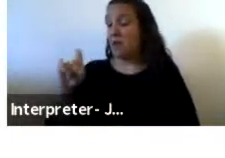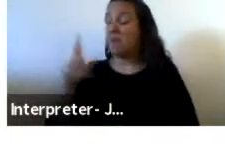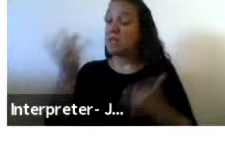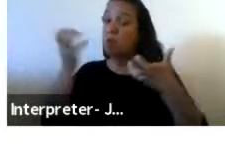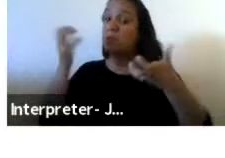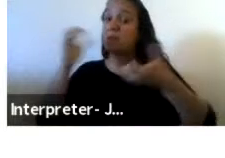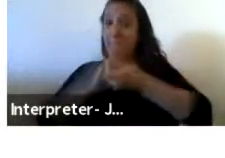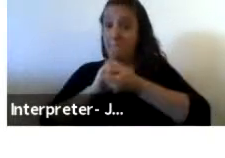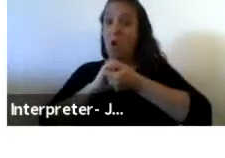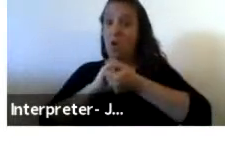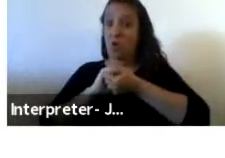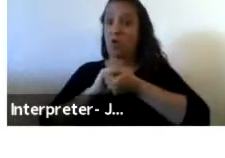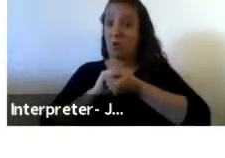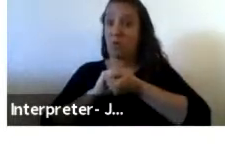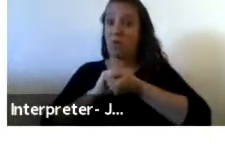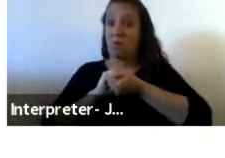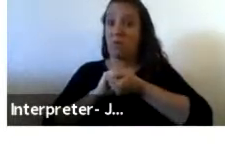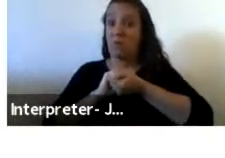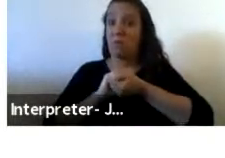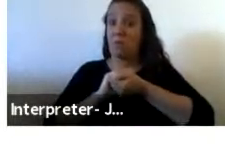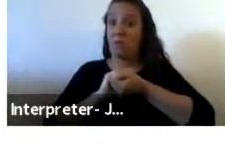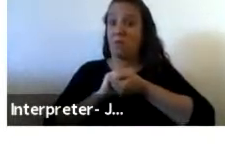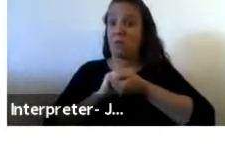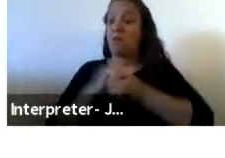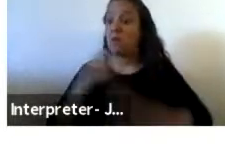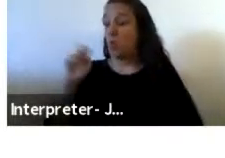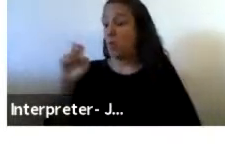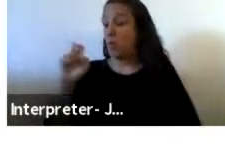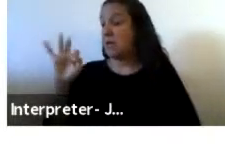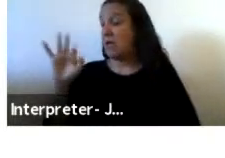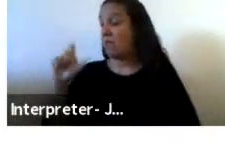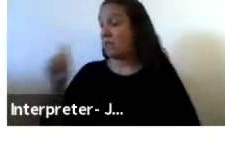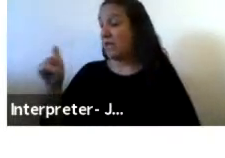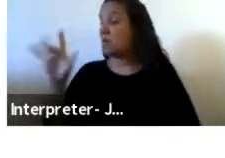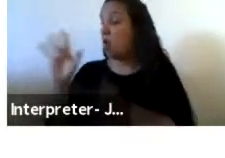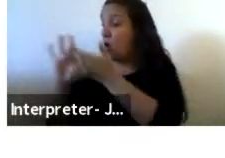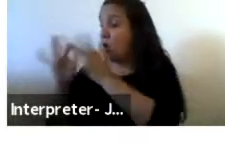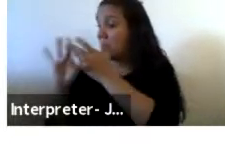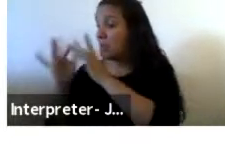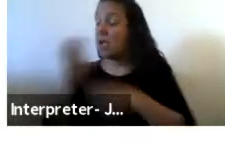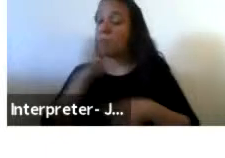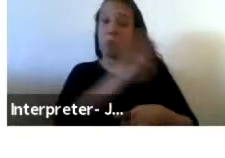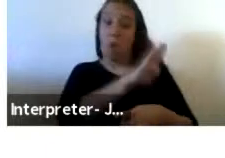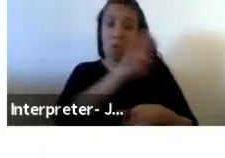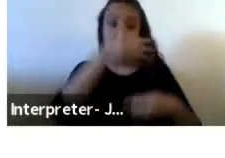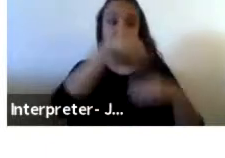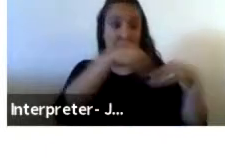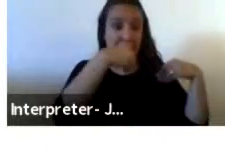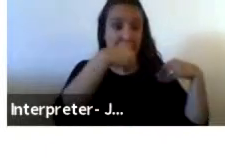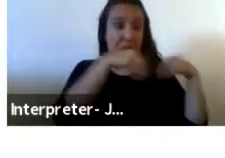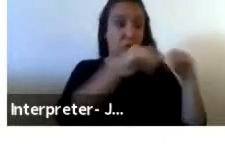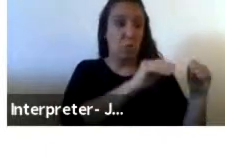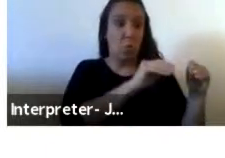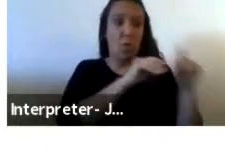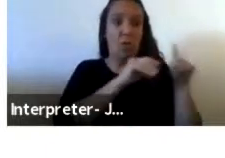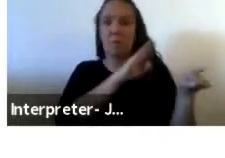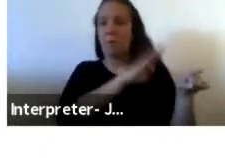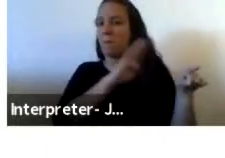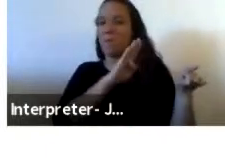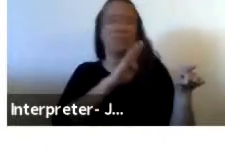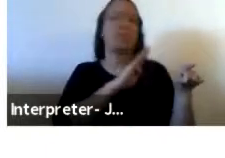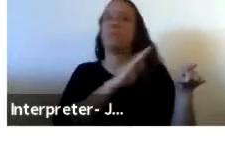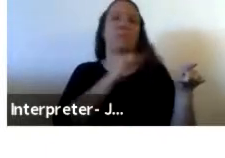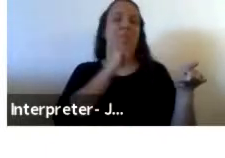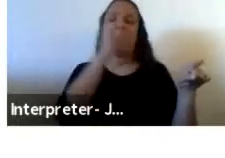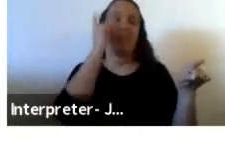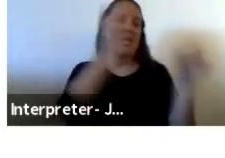pretty much their voice to promote and sell. And one of the main things that happened was that Blockbuster did not see the vision. They